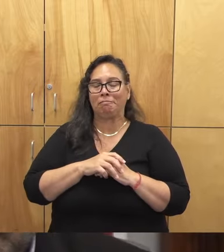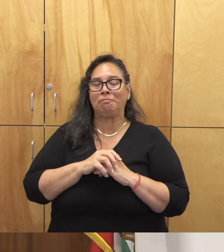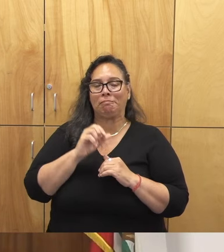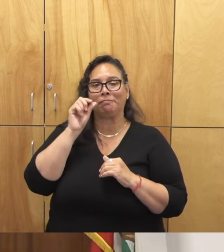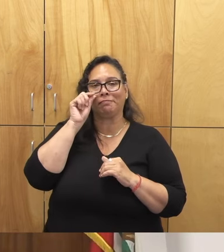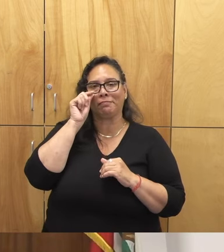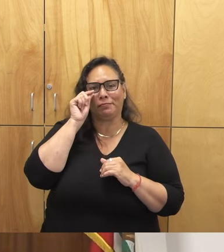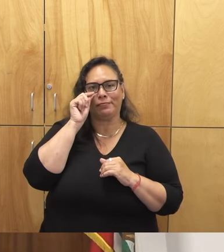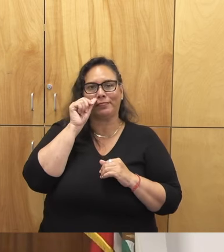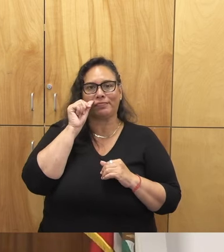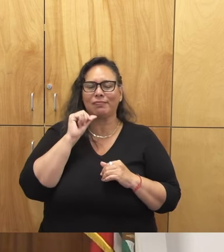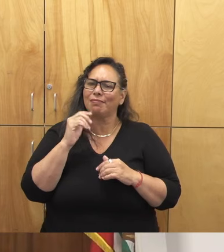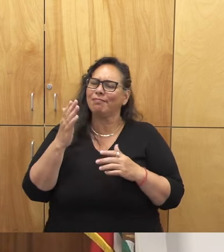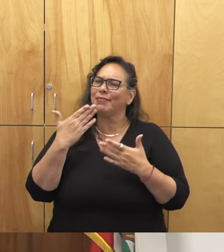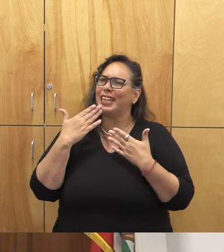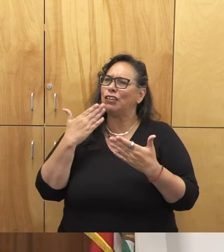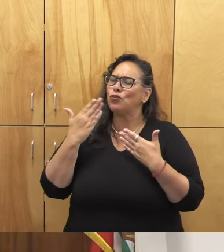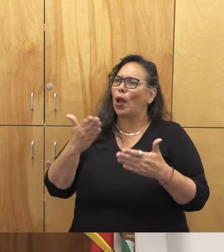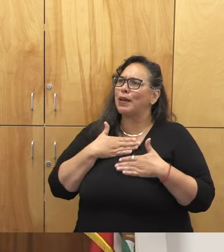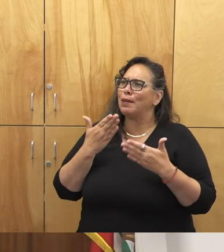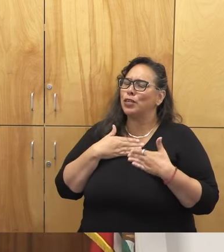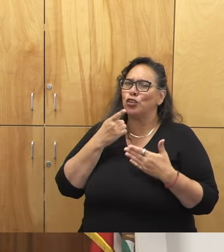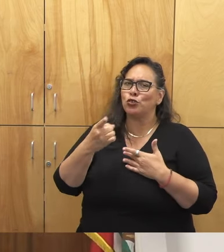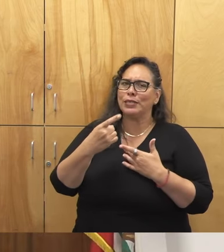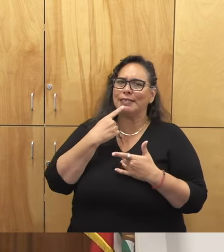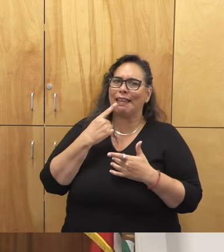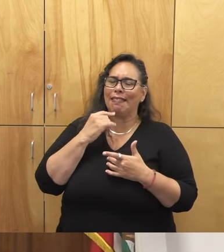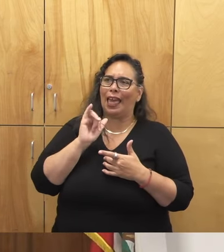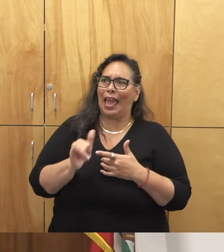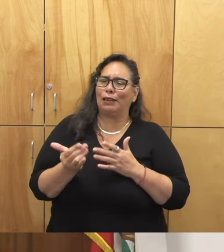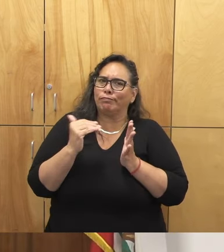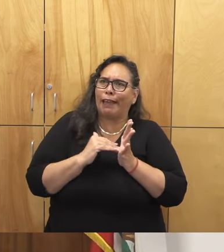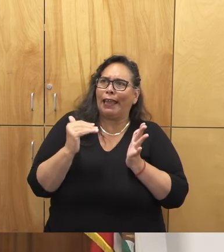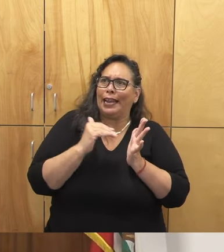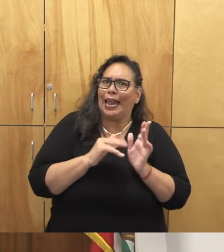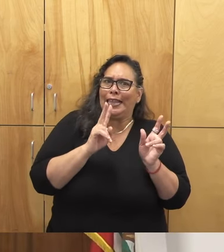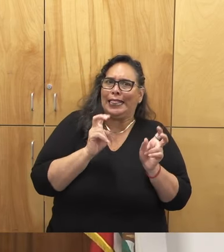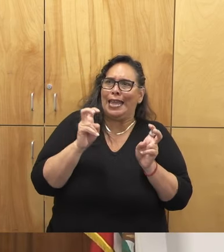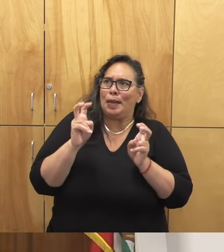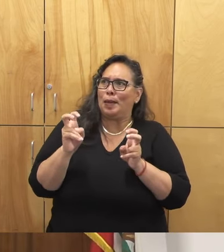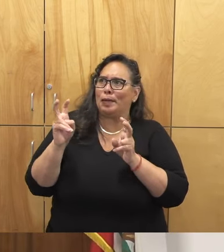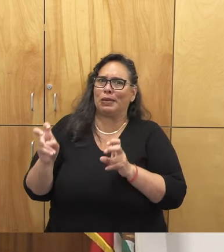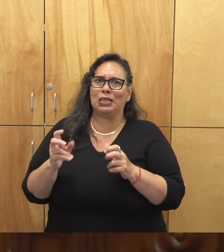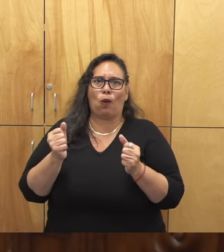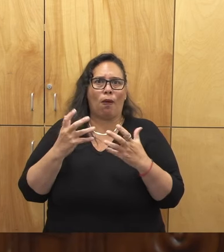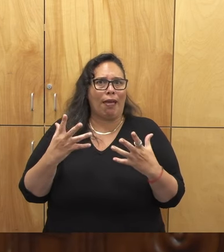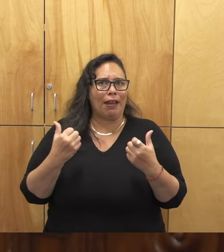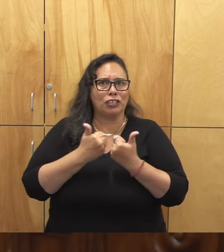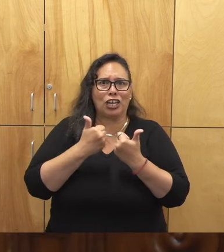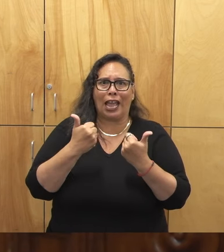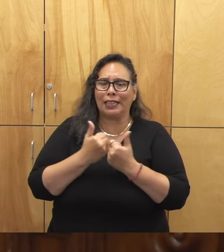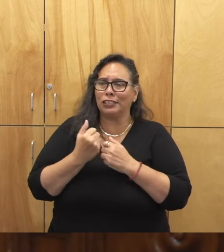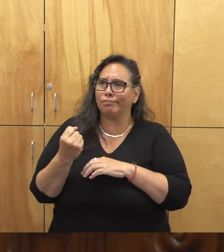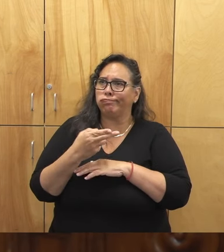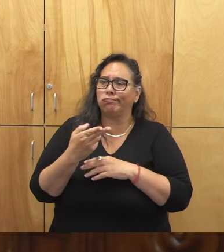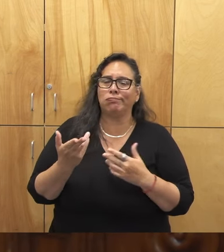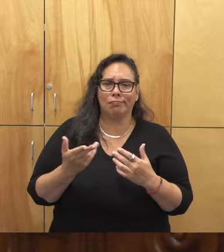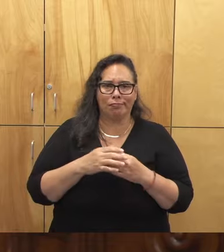Thank you. I'm glad you mentioned that, because that was a recurring theme, and there were a lot of challenges that had to be overcome.